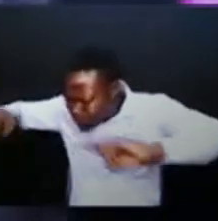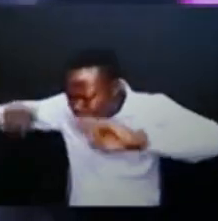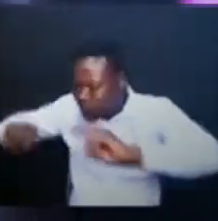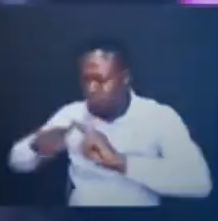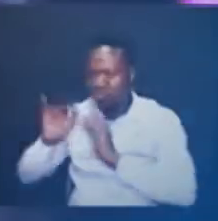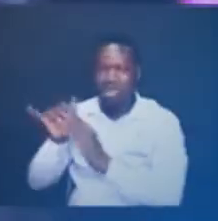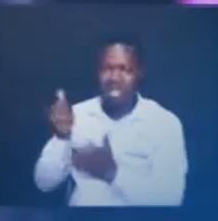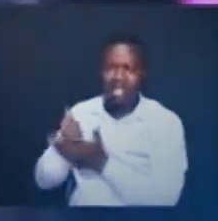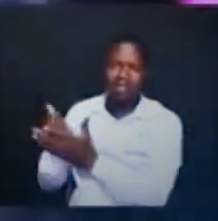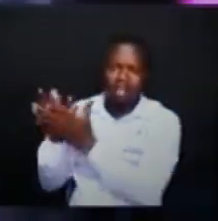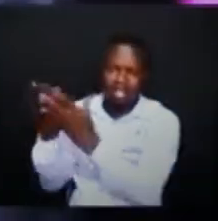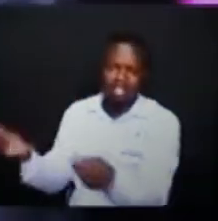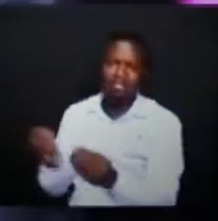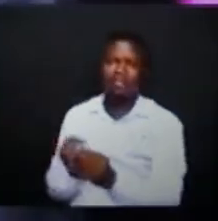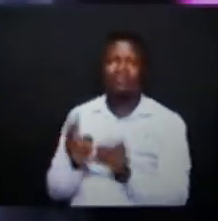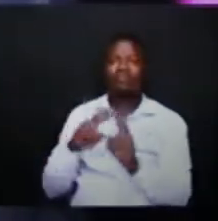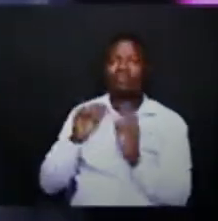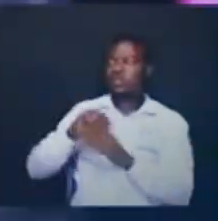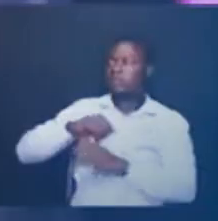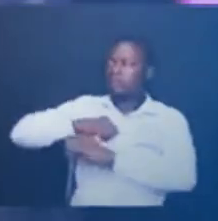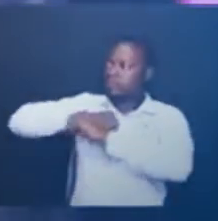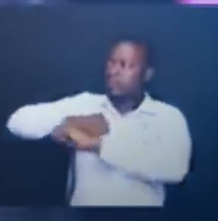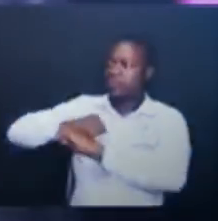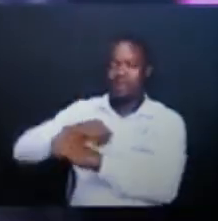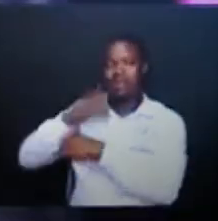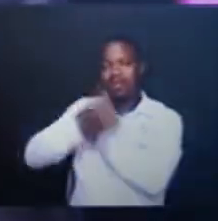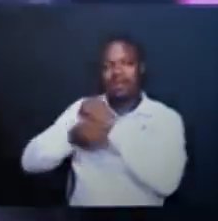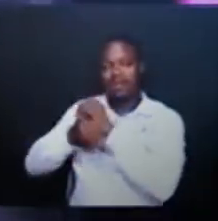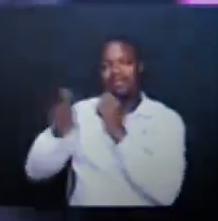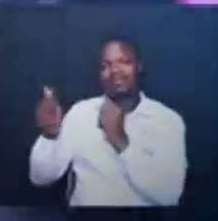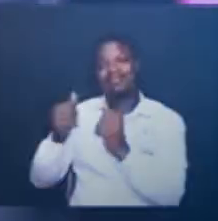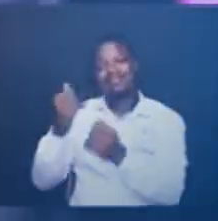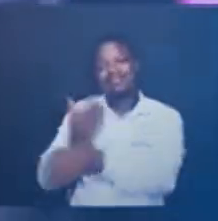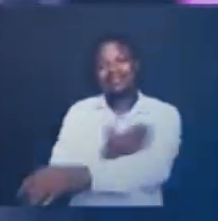And preventing our countries from